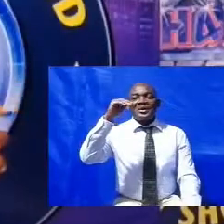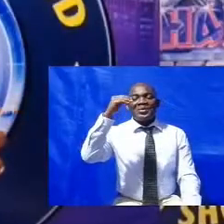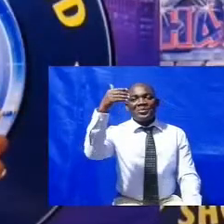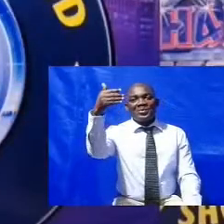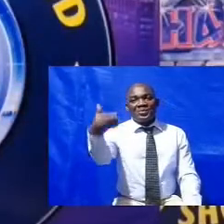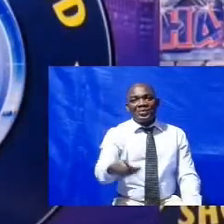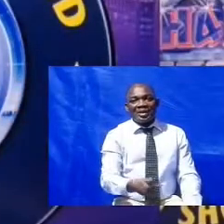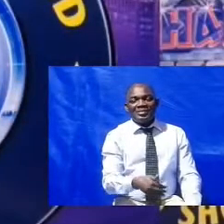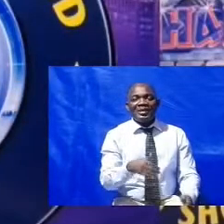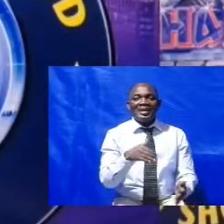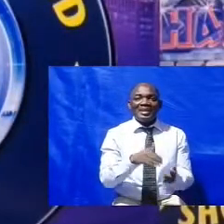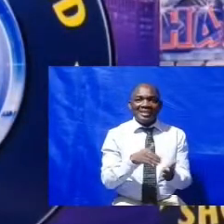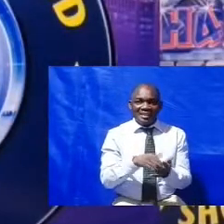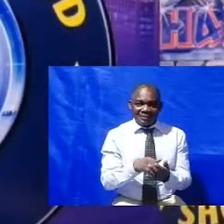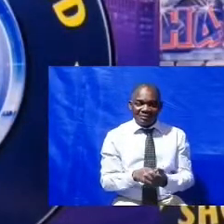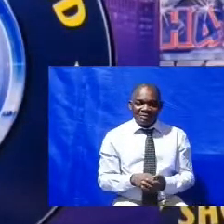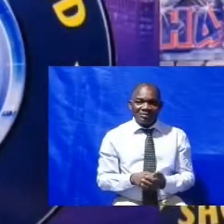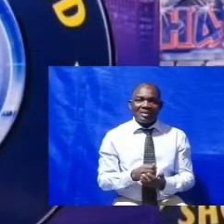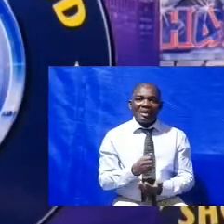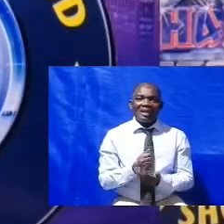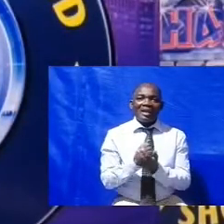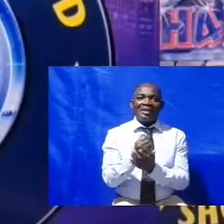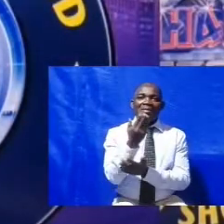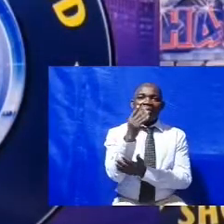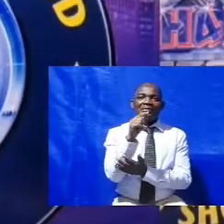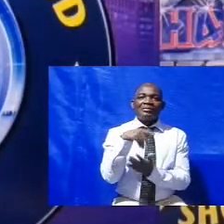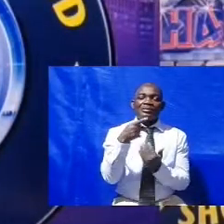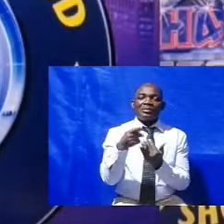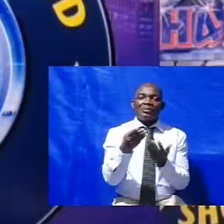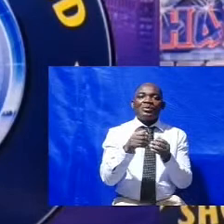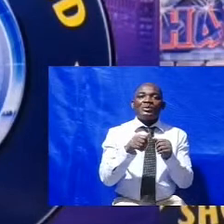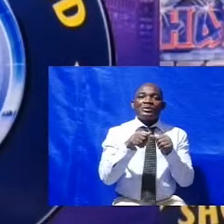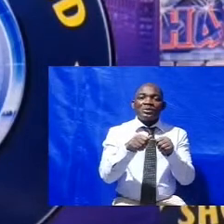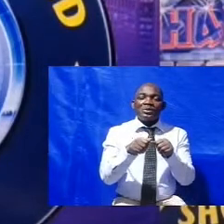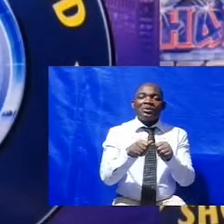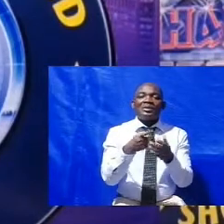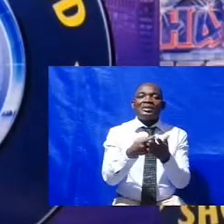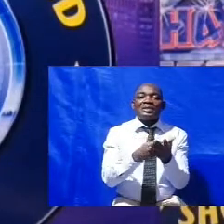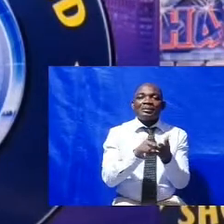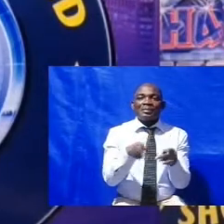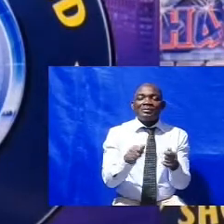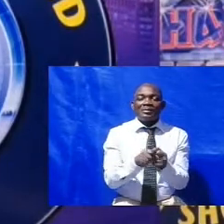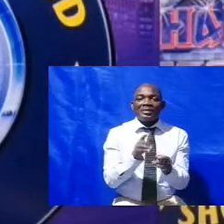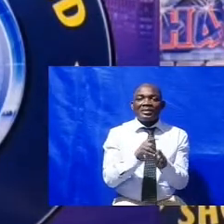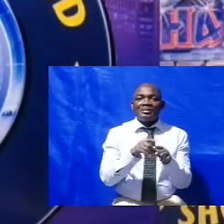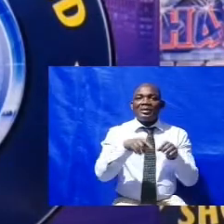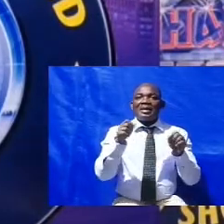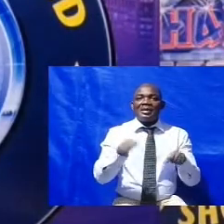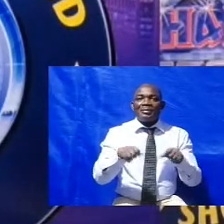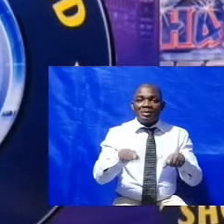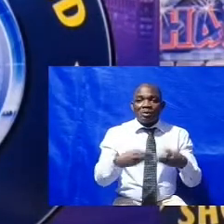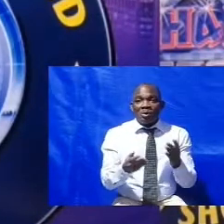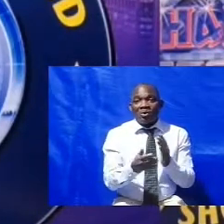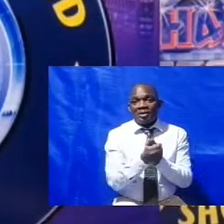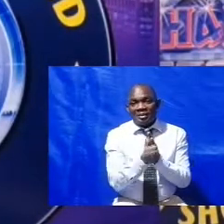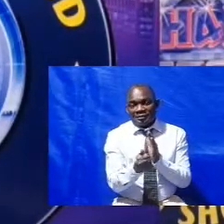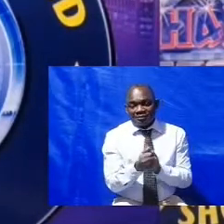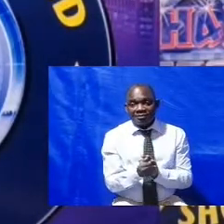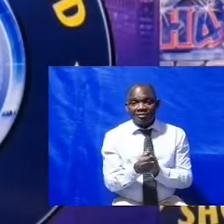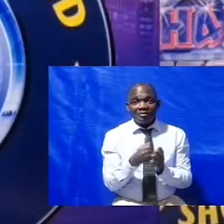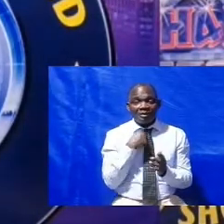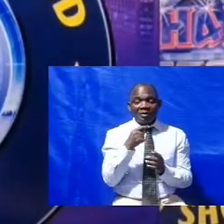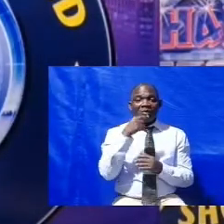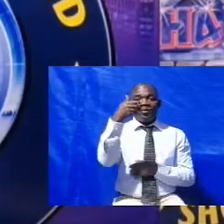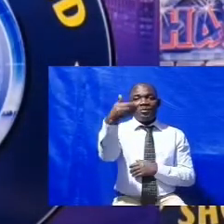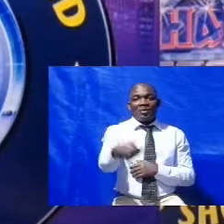Hello and welcome to another exciting and inspirational edition of the Helping Hand TV show, where we seek to throw the spotlight on the abilities of persons